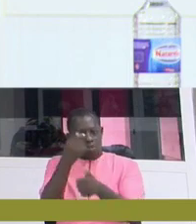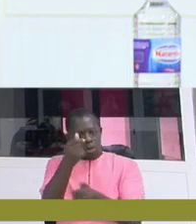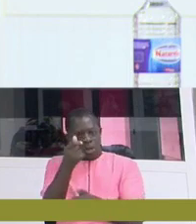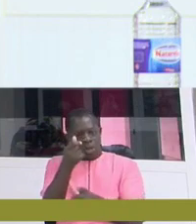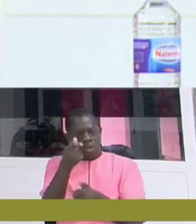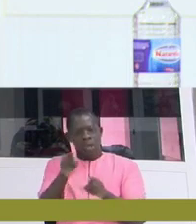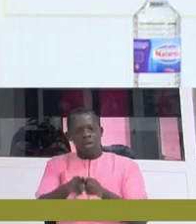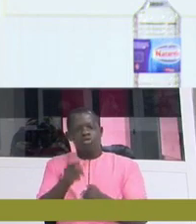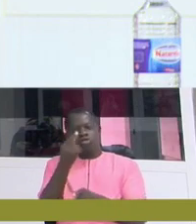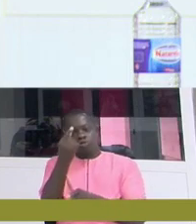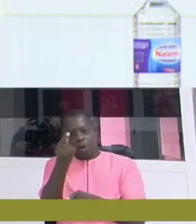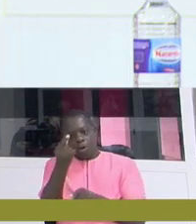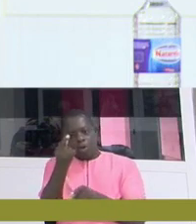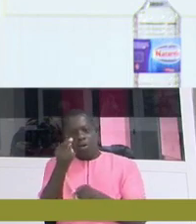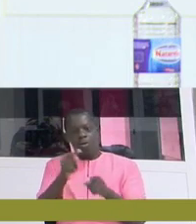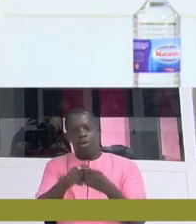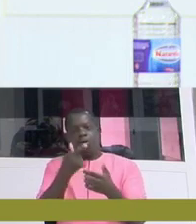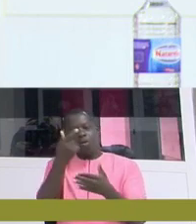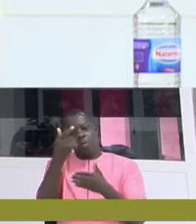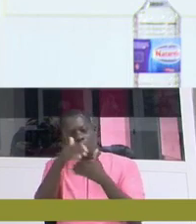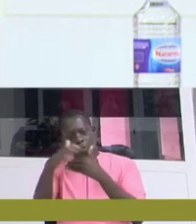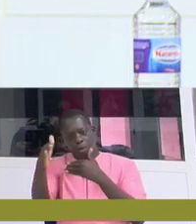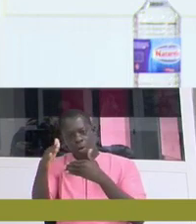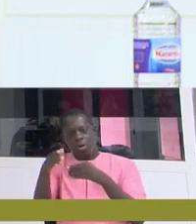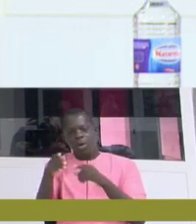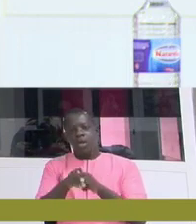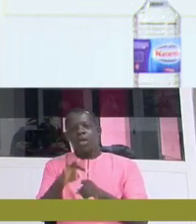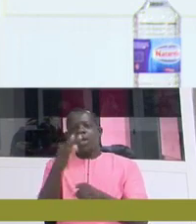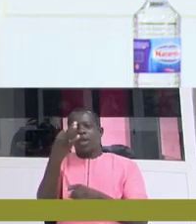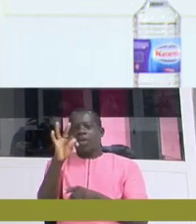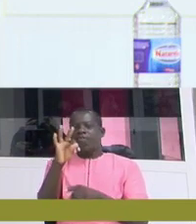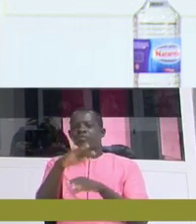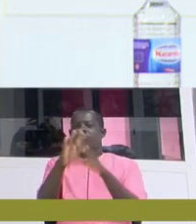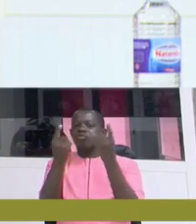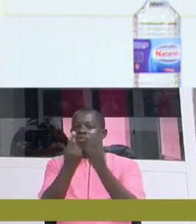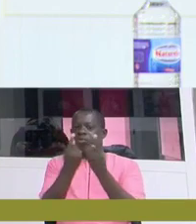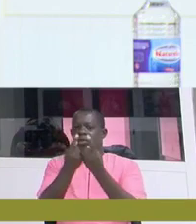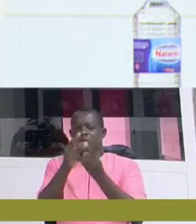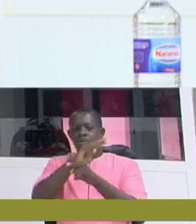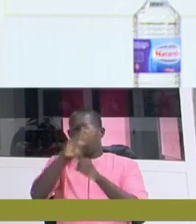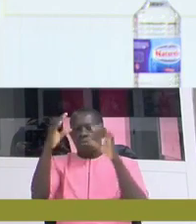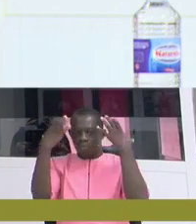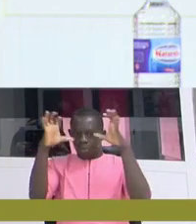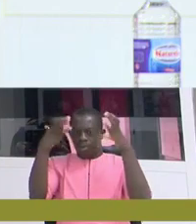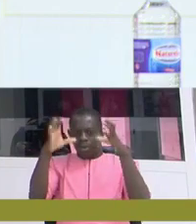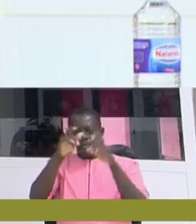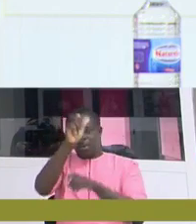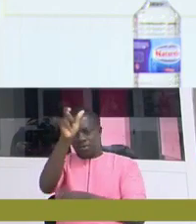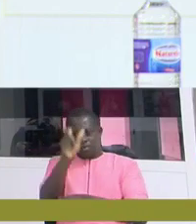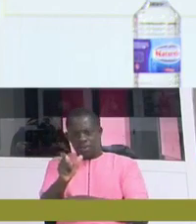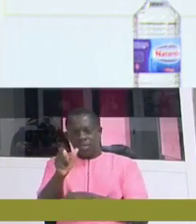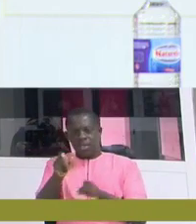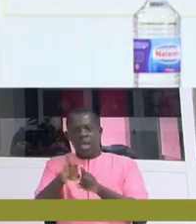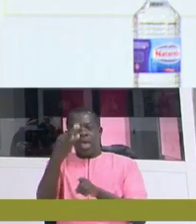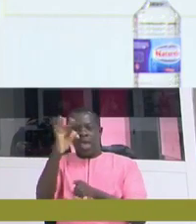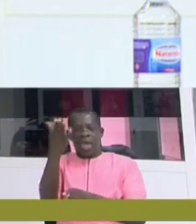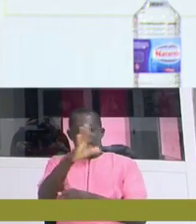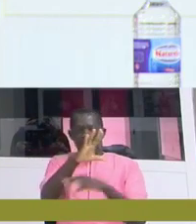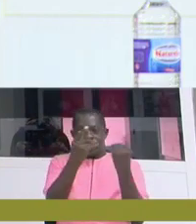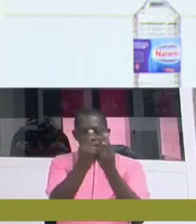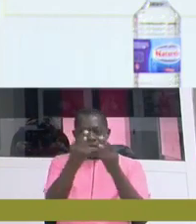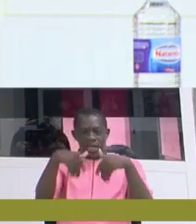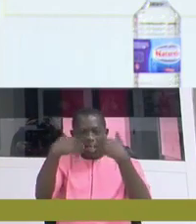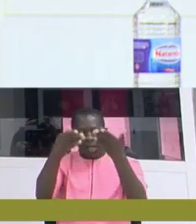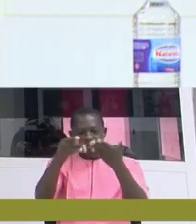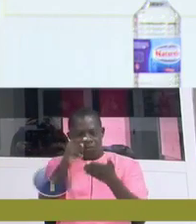following money, however small the amount may be, if you are not a troubled person, whatever they offer